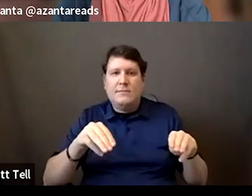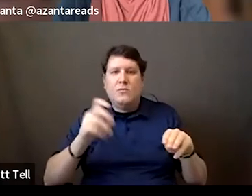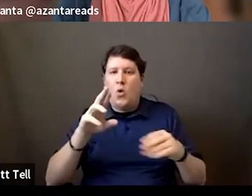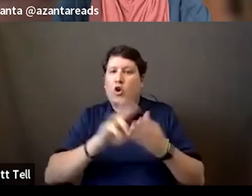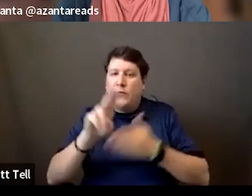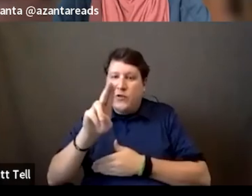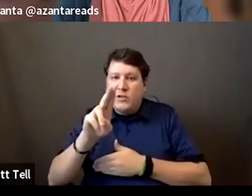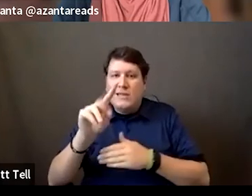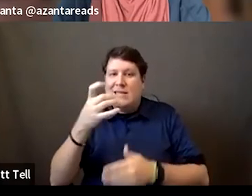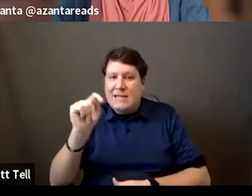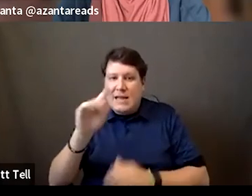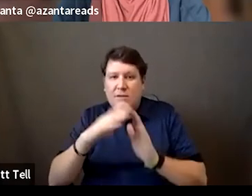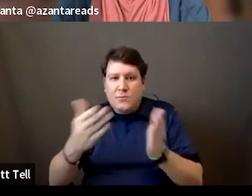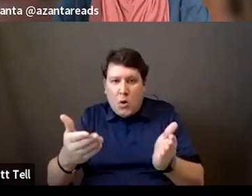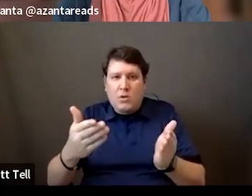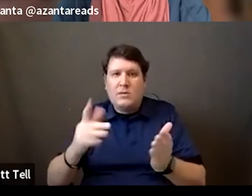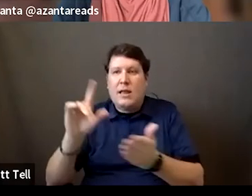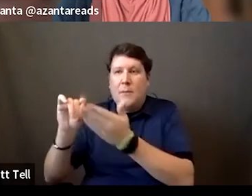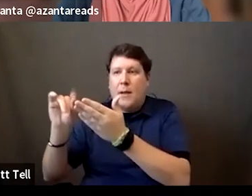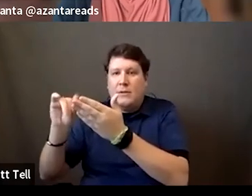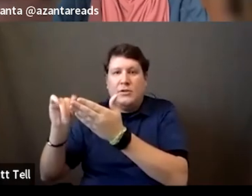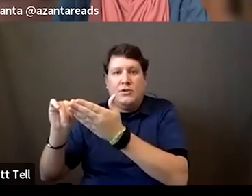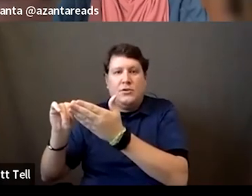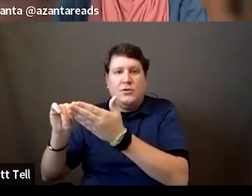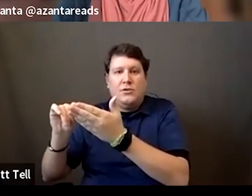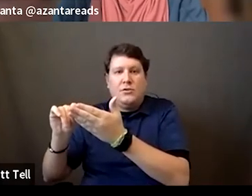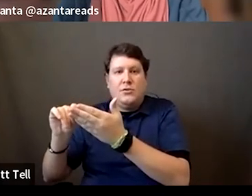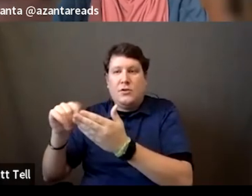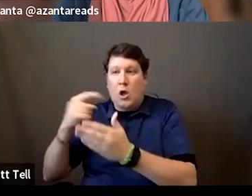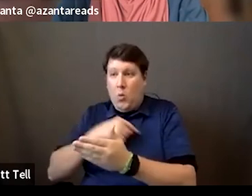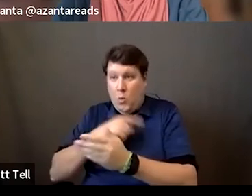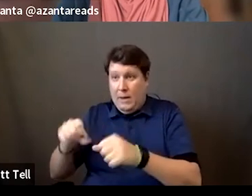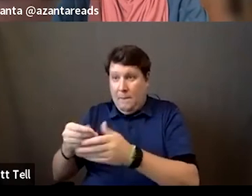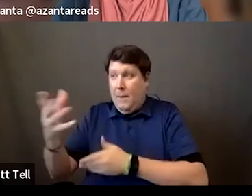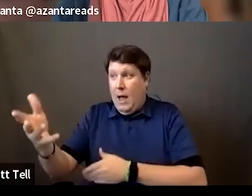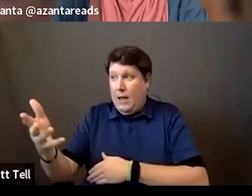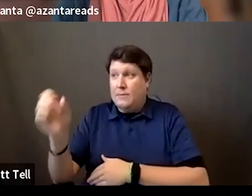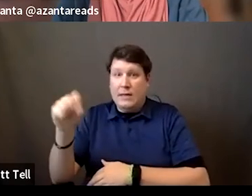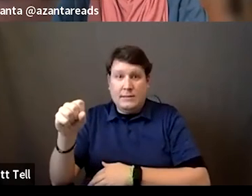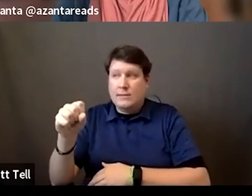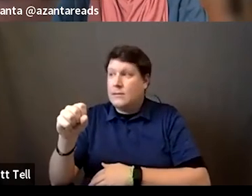textbooks that are published essentially as, you know, you can buy them. But